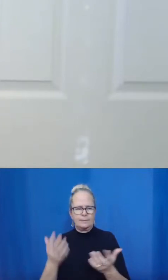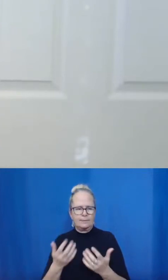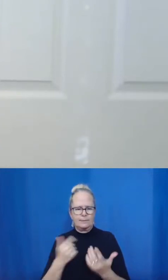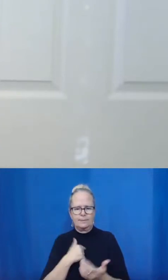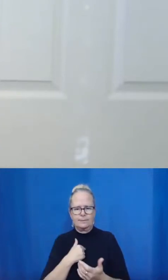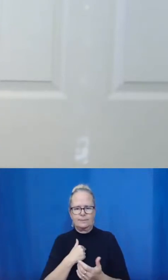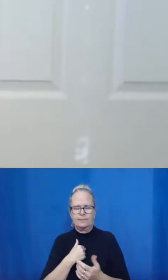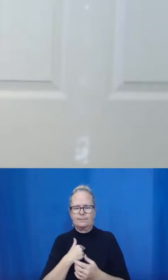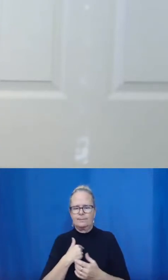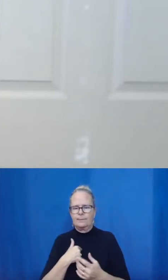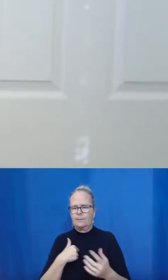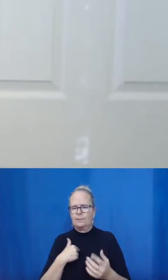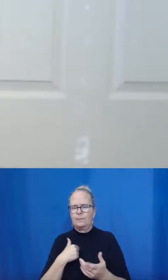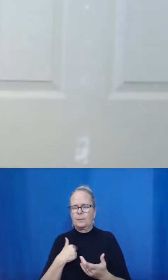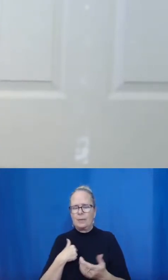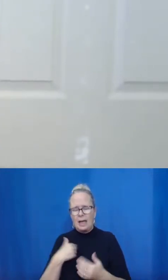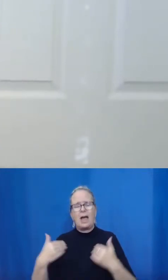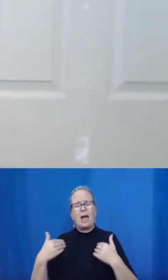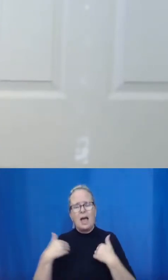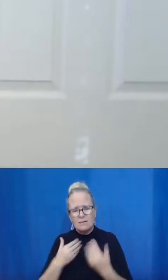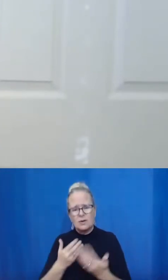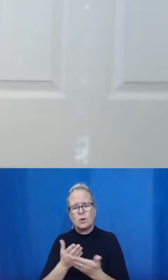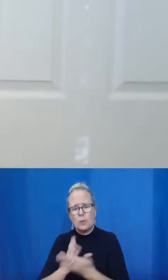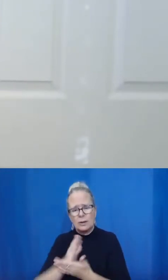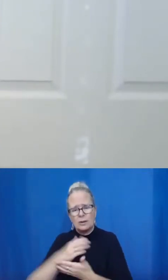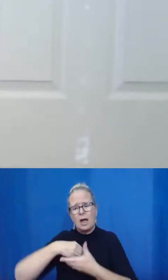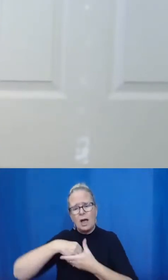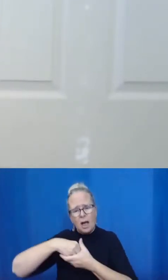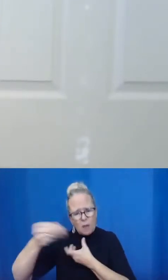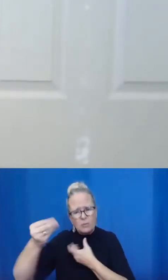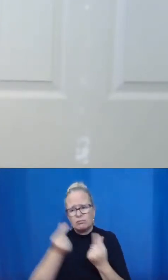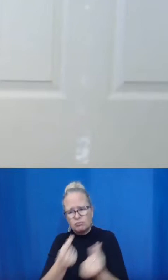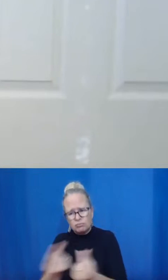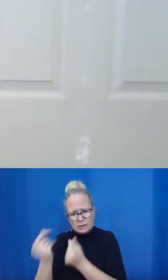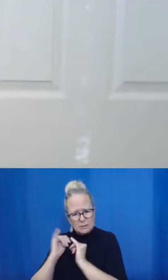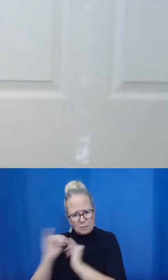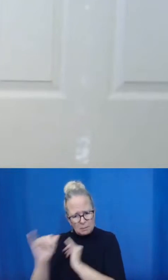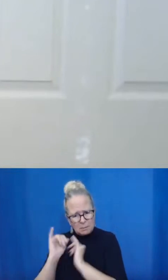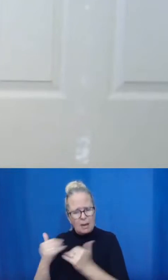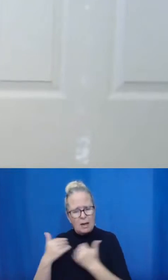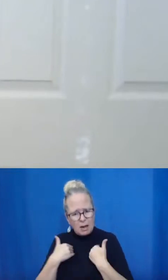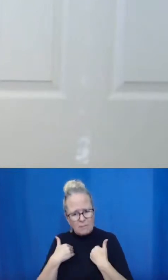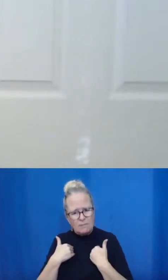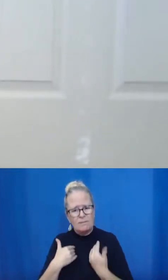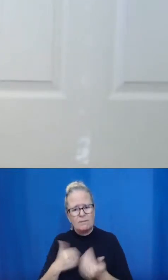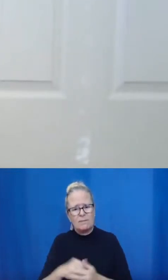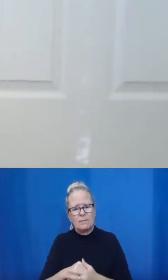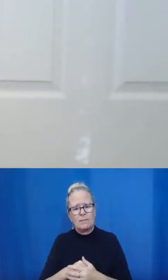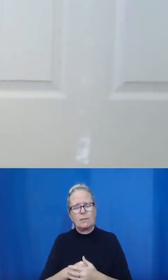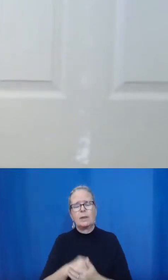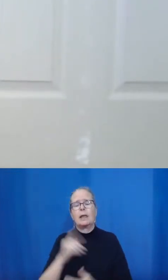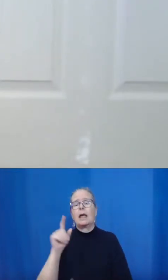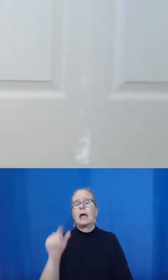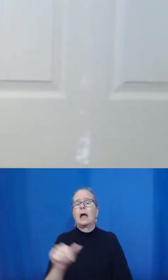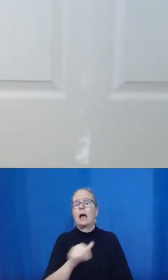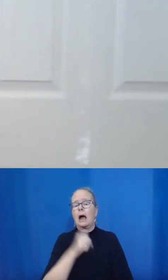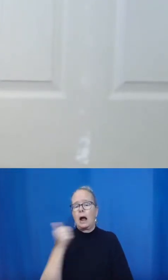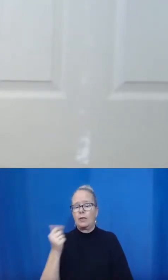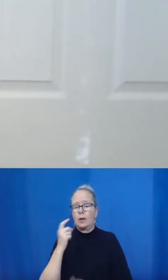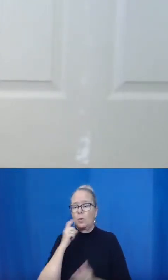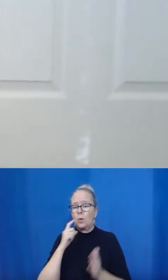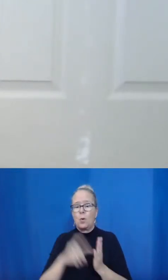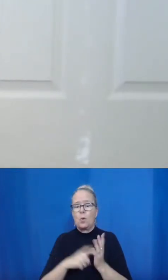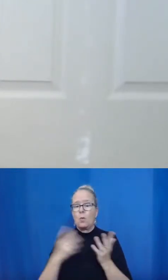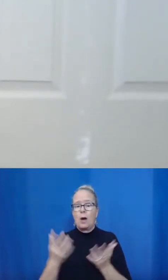naturally, I'm pro-vaccination. I think that's the way we're going to get out of this scenario and this situation. And I was